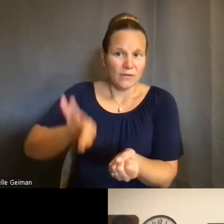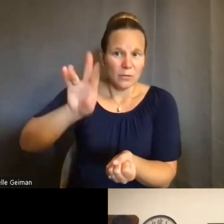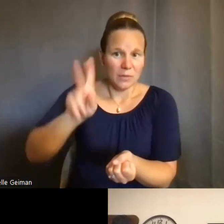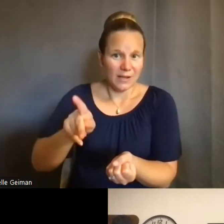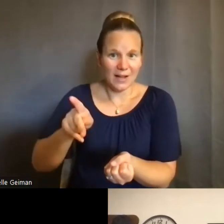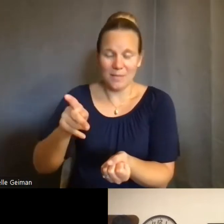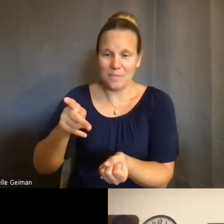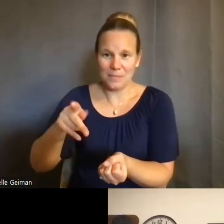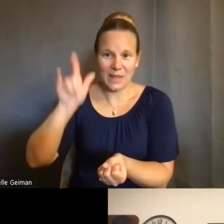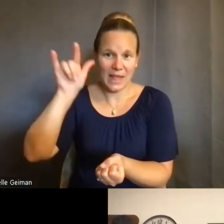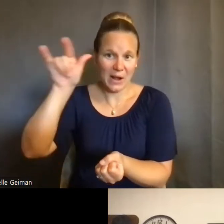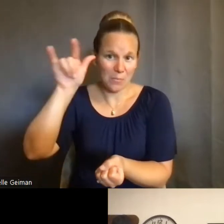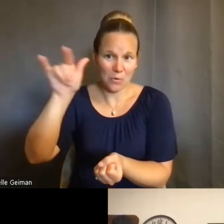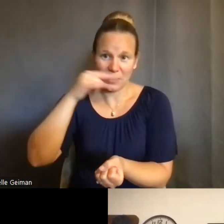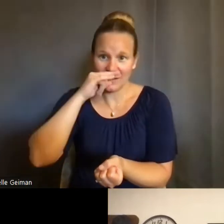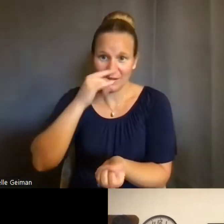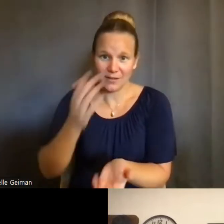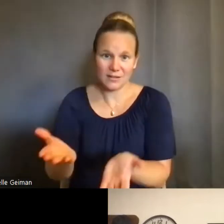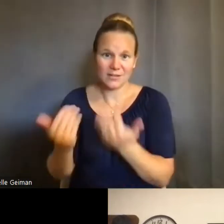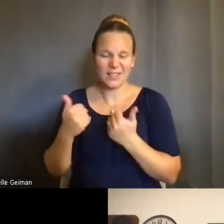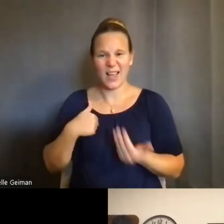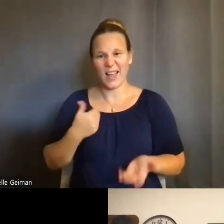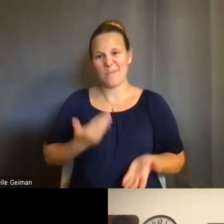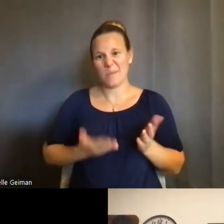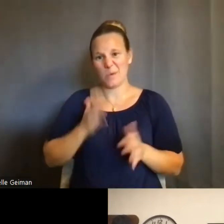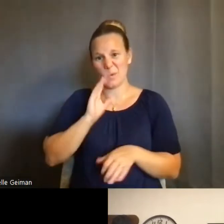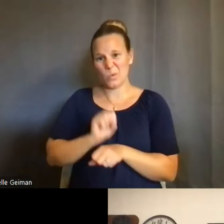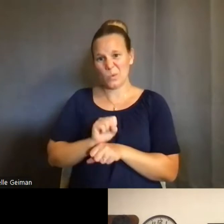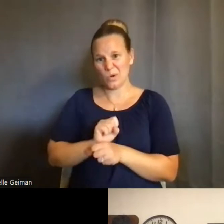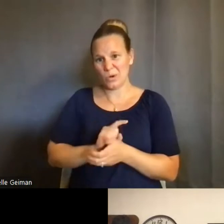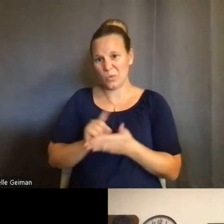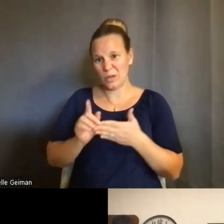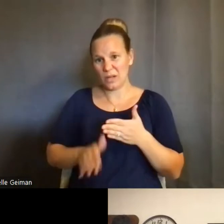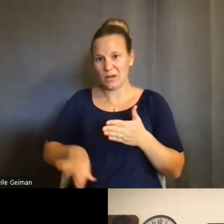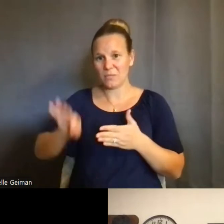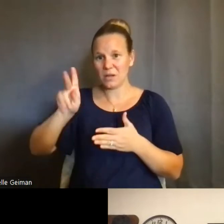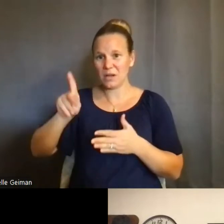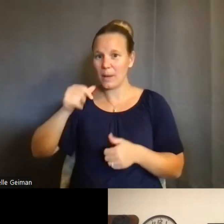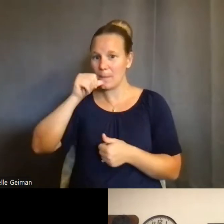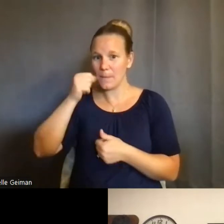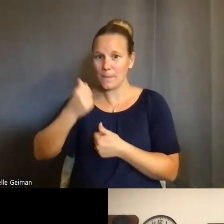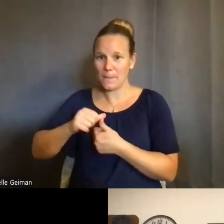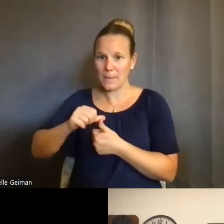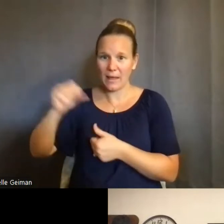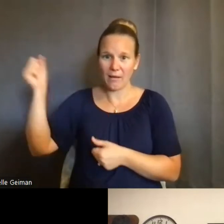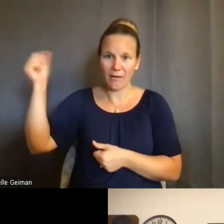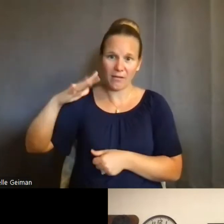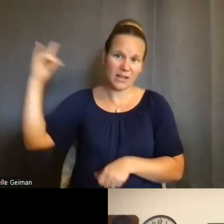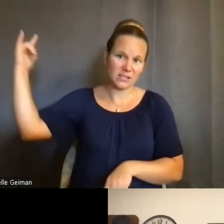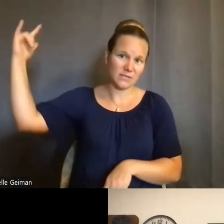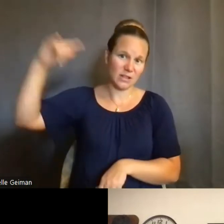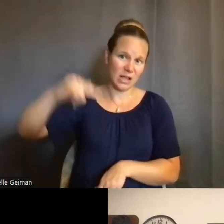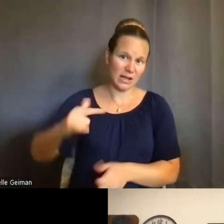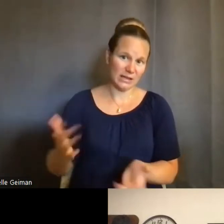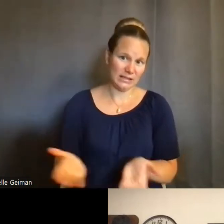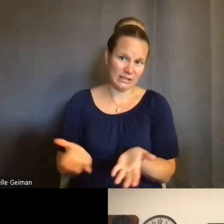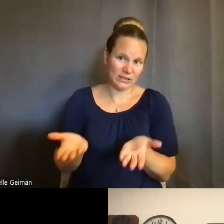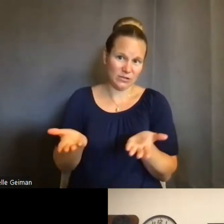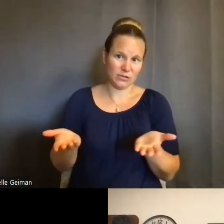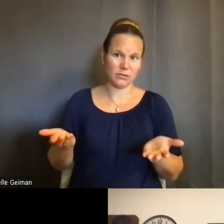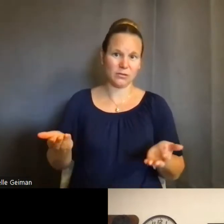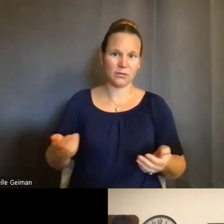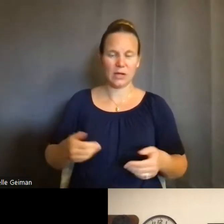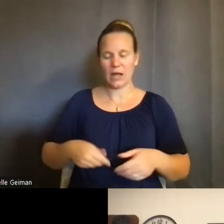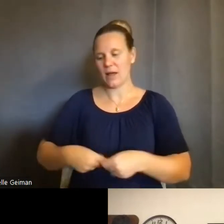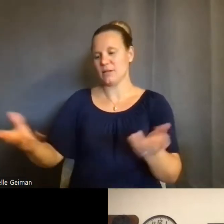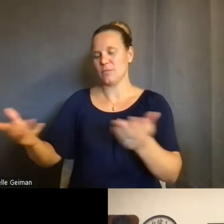country. I may work on the weekend to pick up mail packages that are flying here into the community and help disperse those